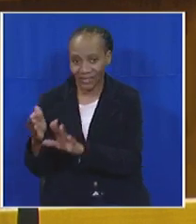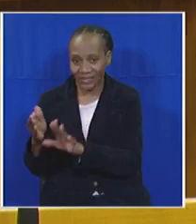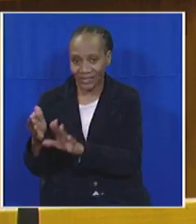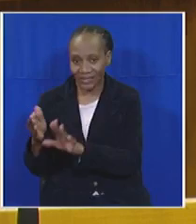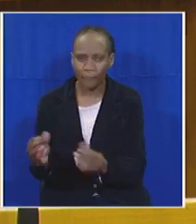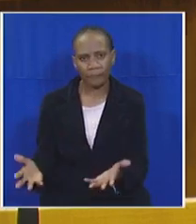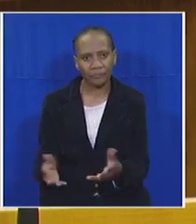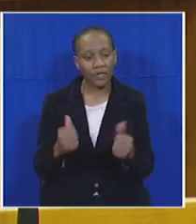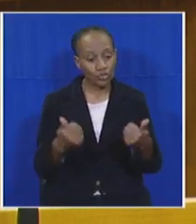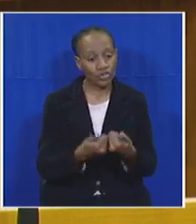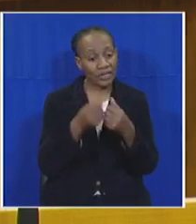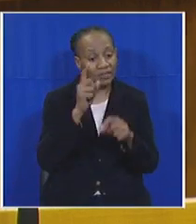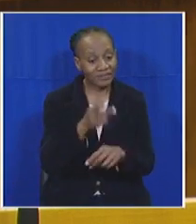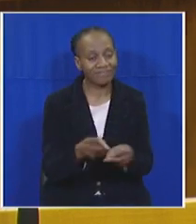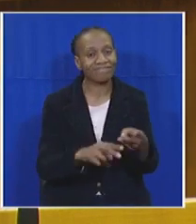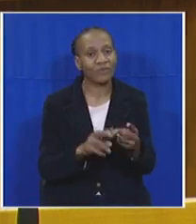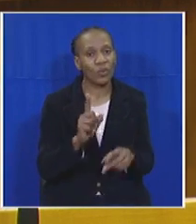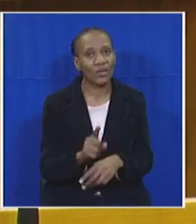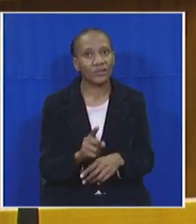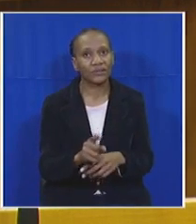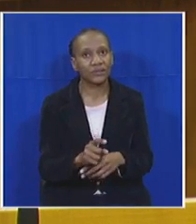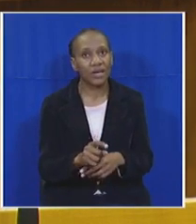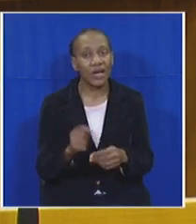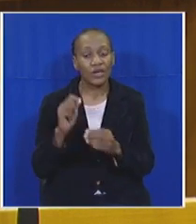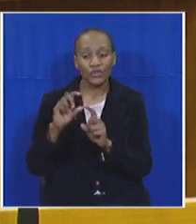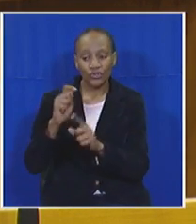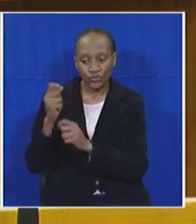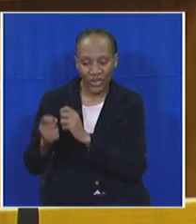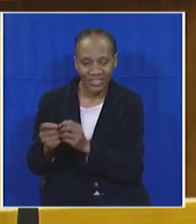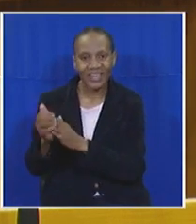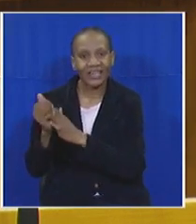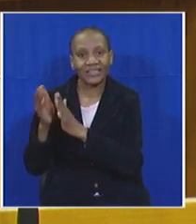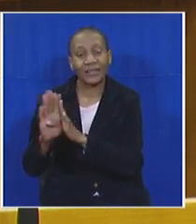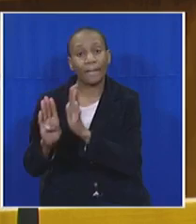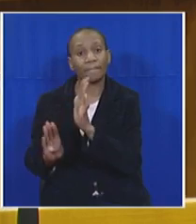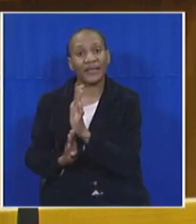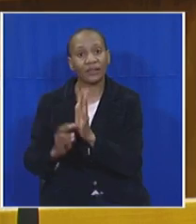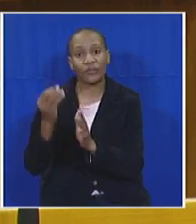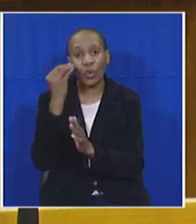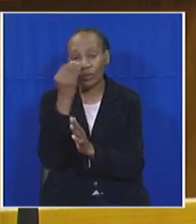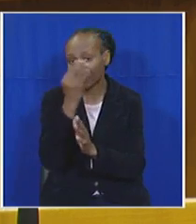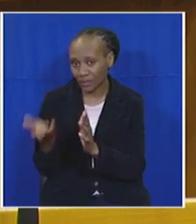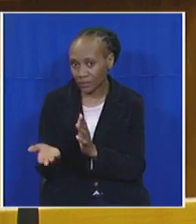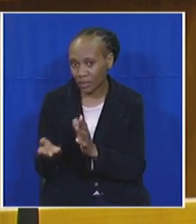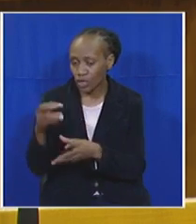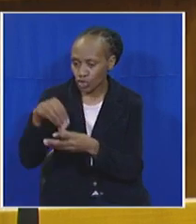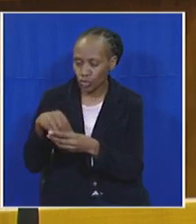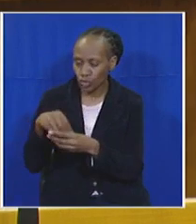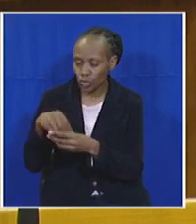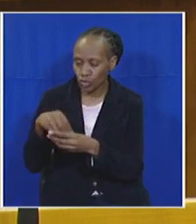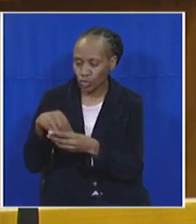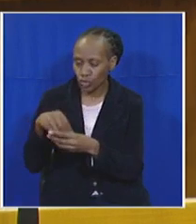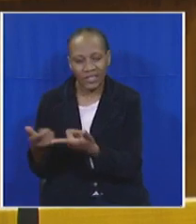the department must address is the costing of the traditional and Khoisan leadership bill, which will be inclusive of the Khoisan leadership and